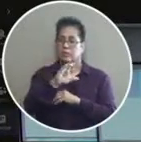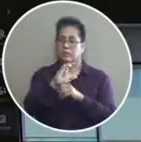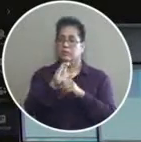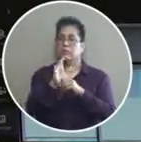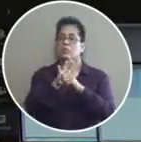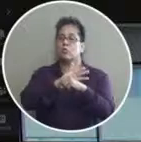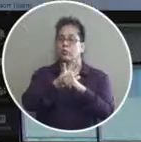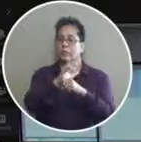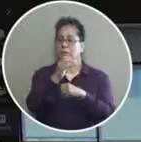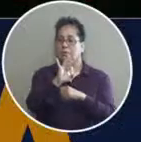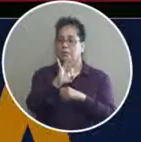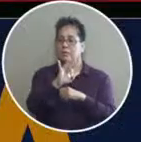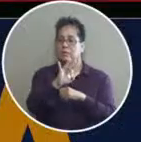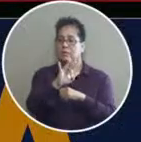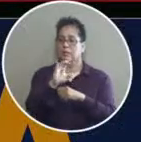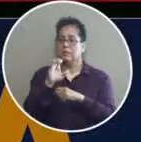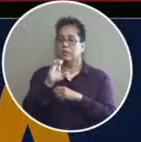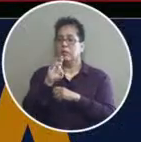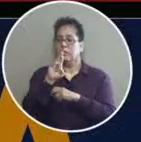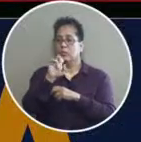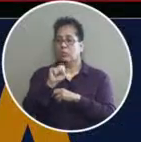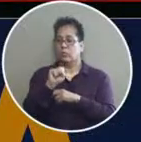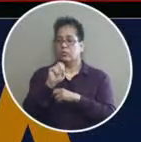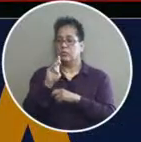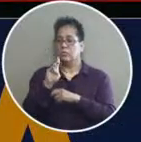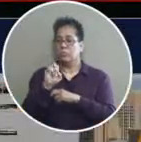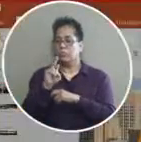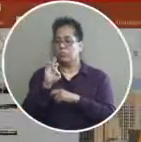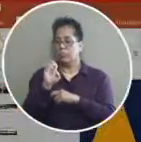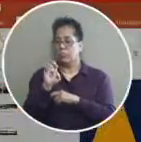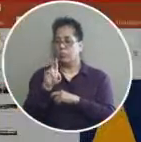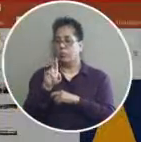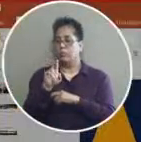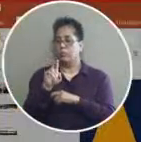COVID-19 effects on cross-border traffic and other data trends.